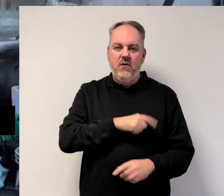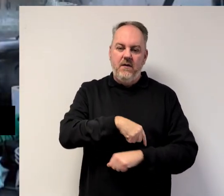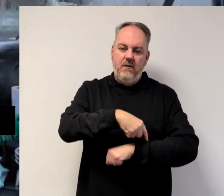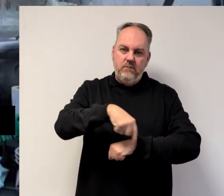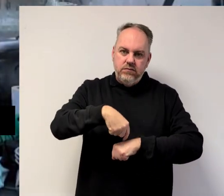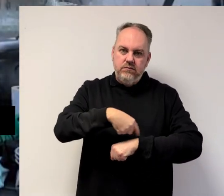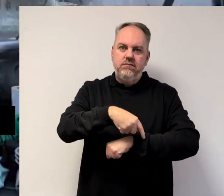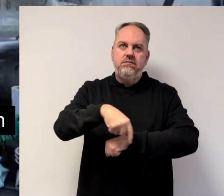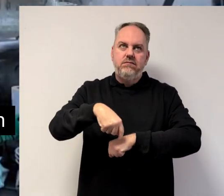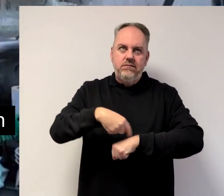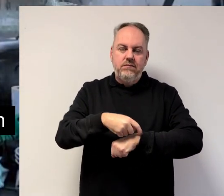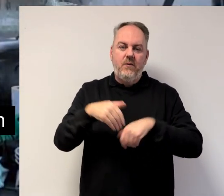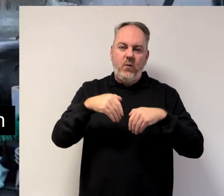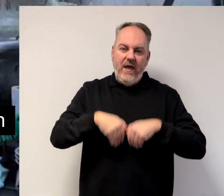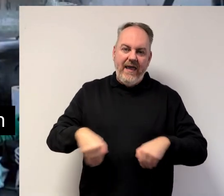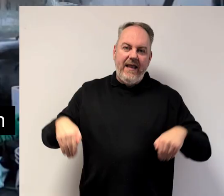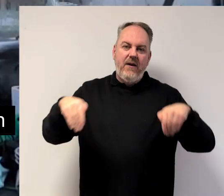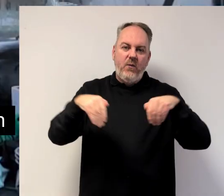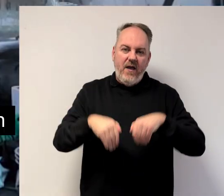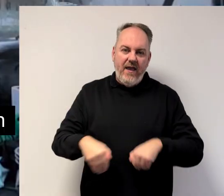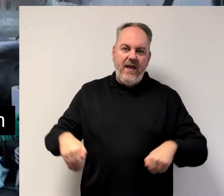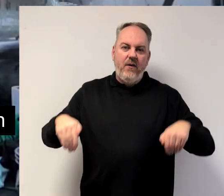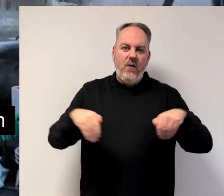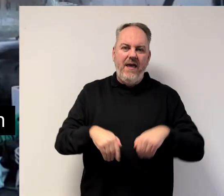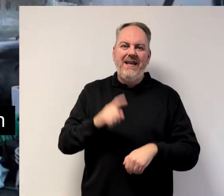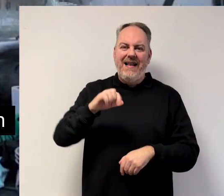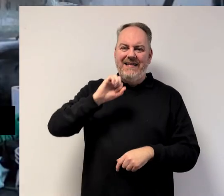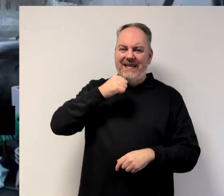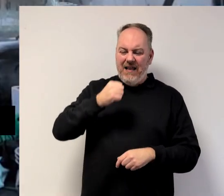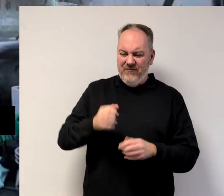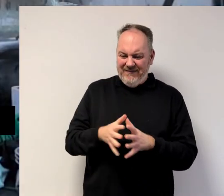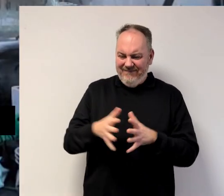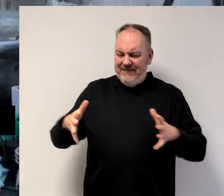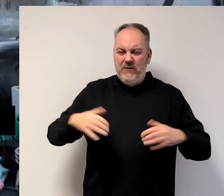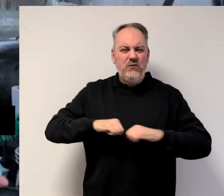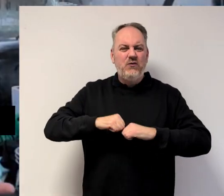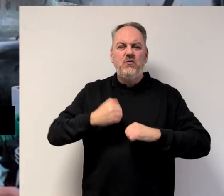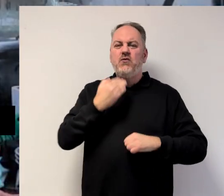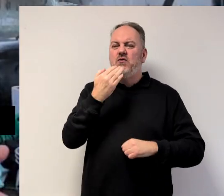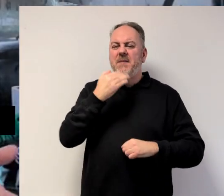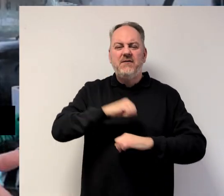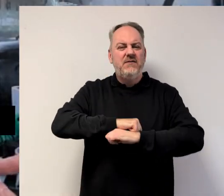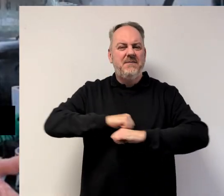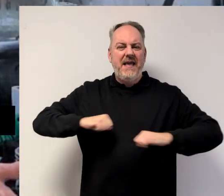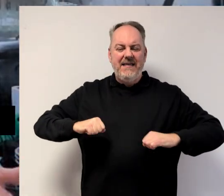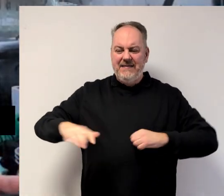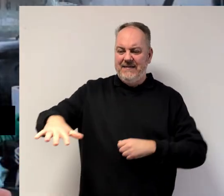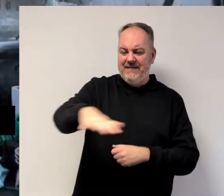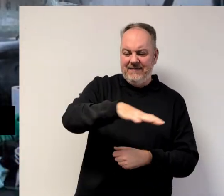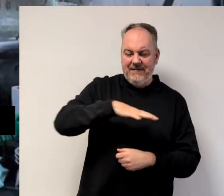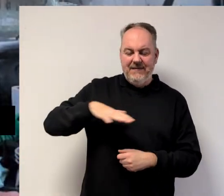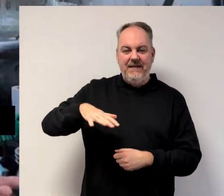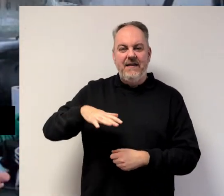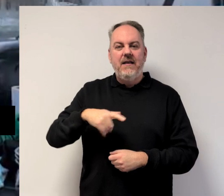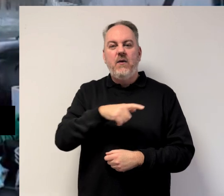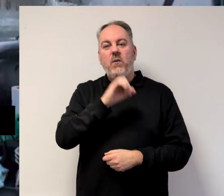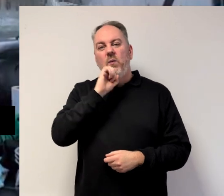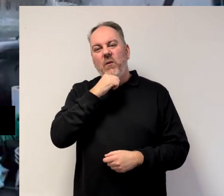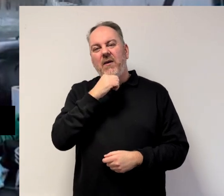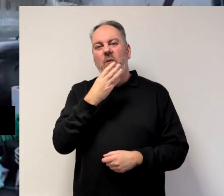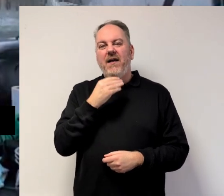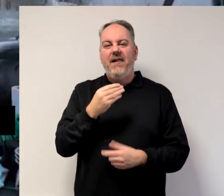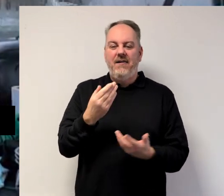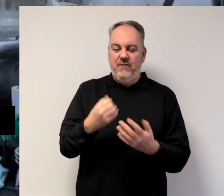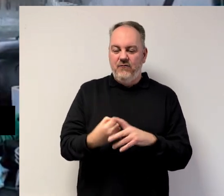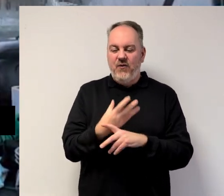bit of area. We maybe do for fun some coloured carrots for Christmas or things